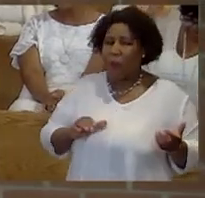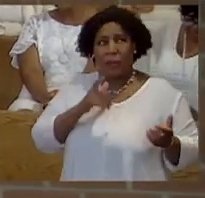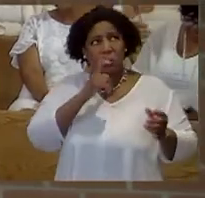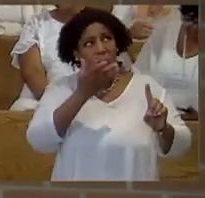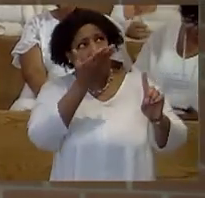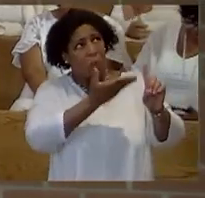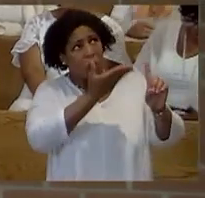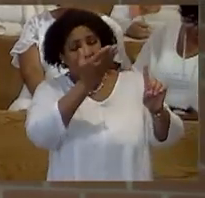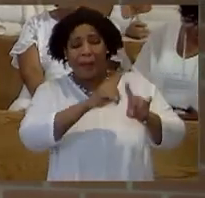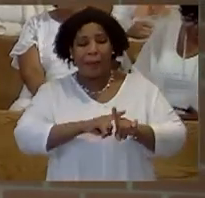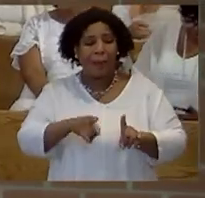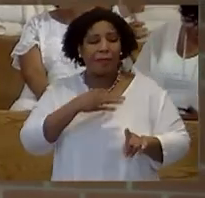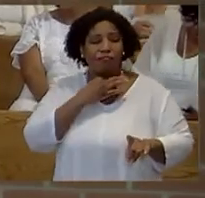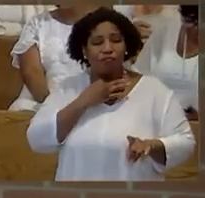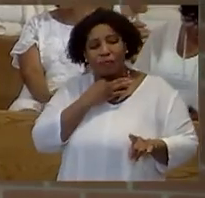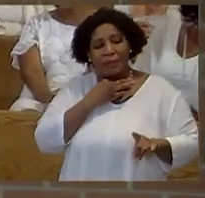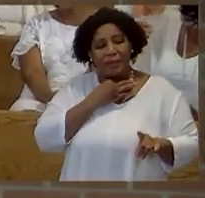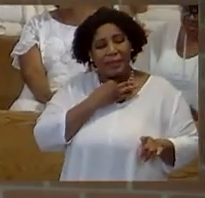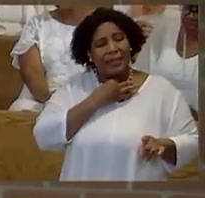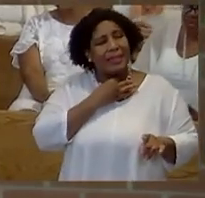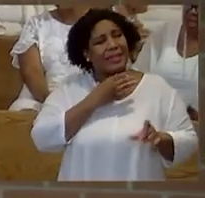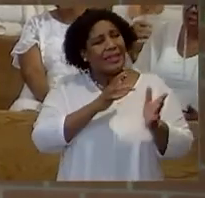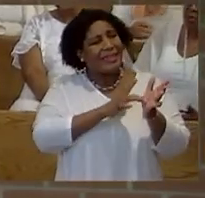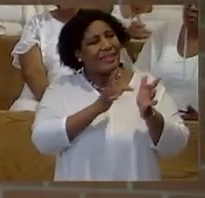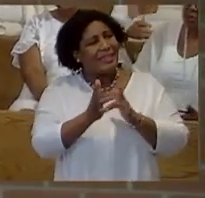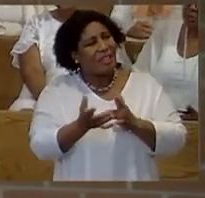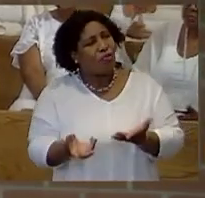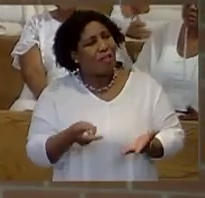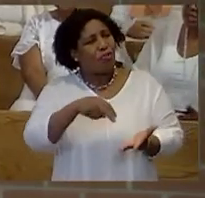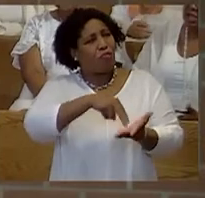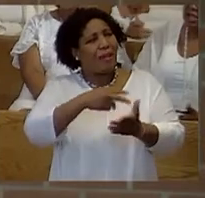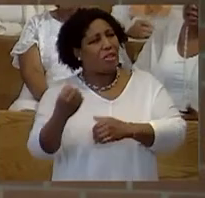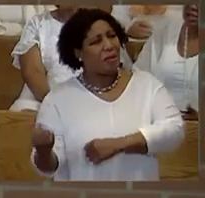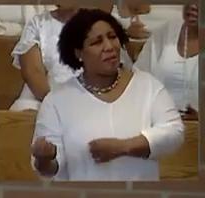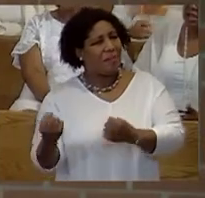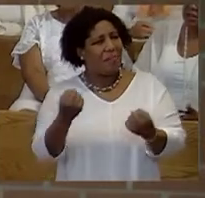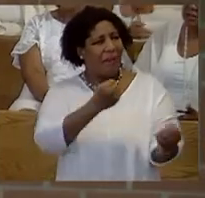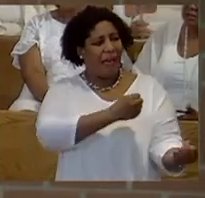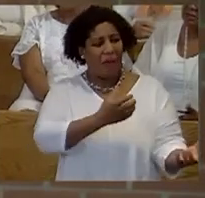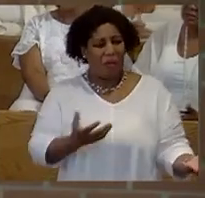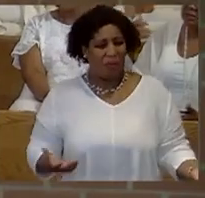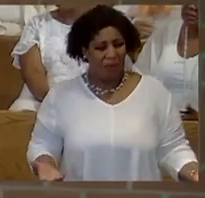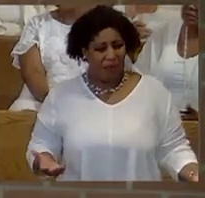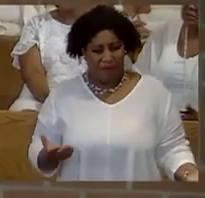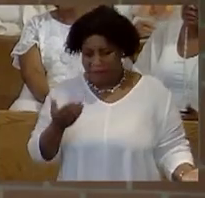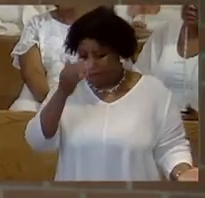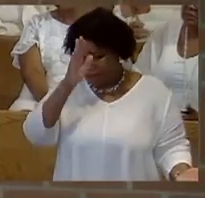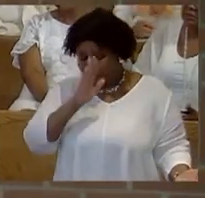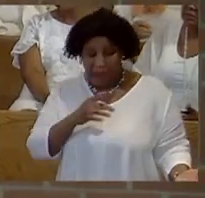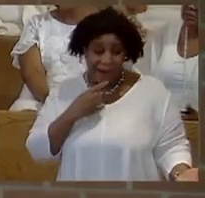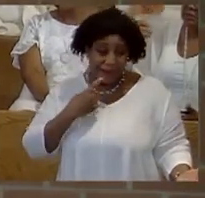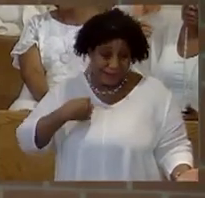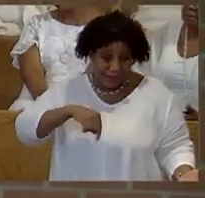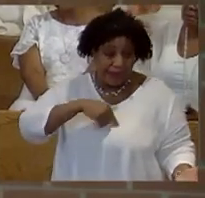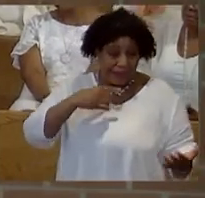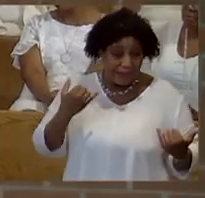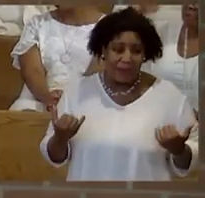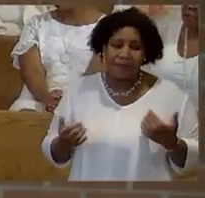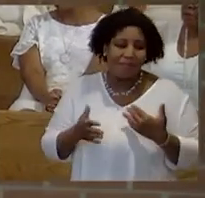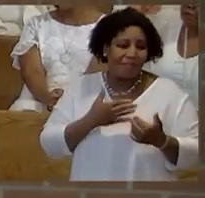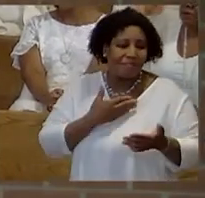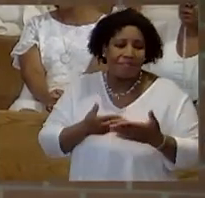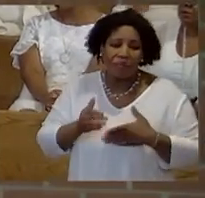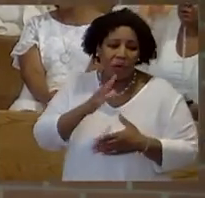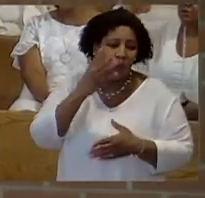is, but I want to know his resurrection power. Noel, God is saying to all of us today, no matter what you